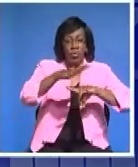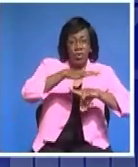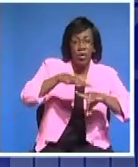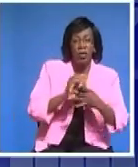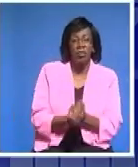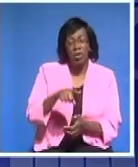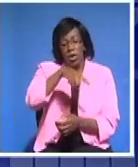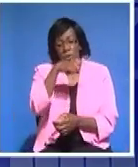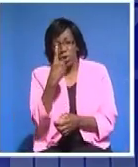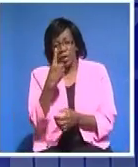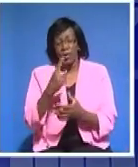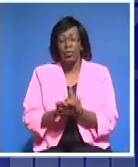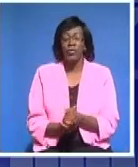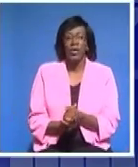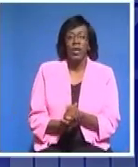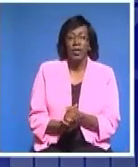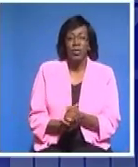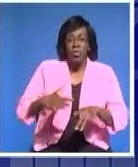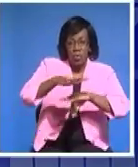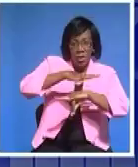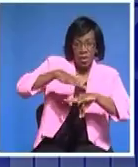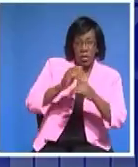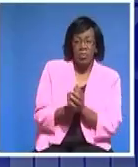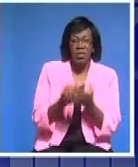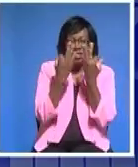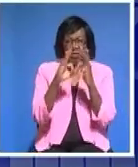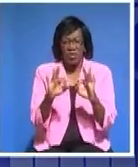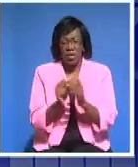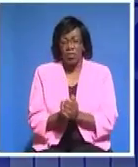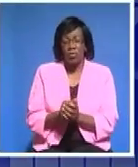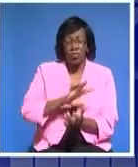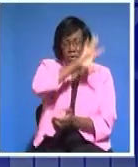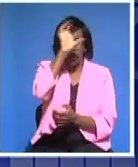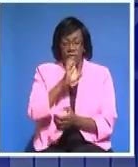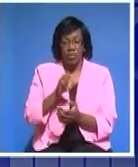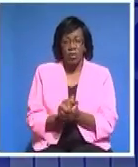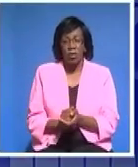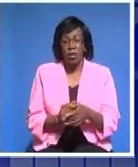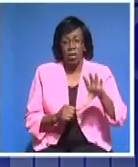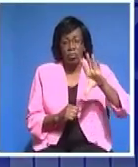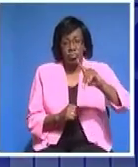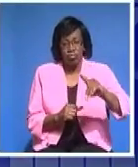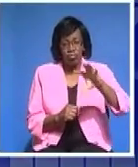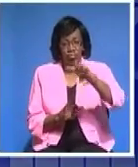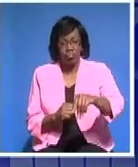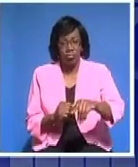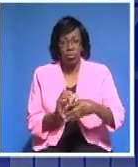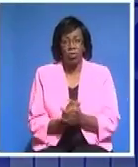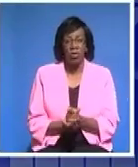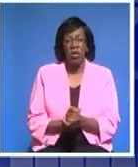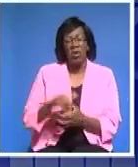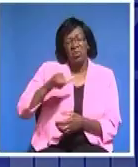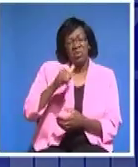home to is the free-ranging population of the African wild dog, which is estimated to be at a critical low level